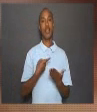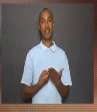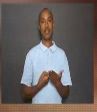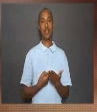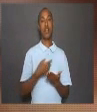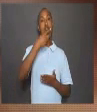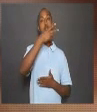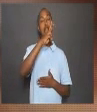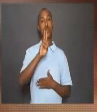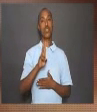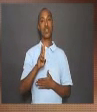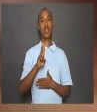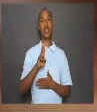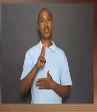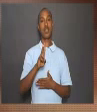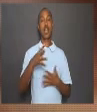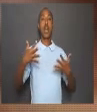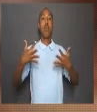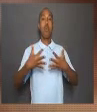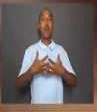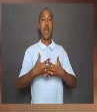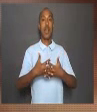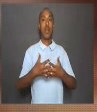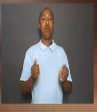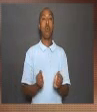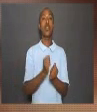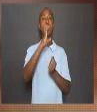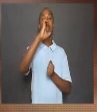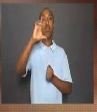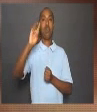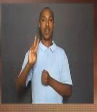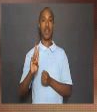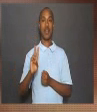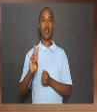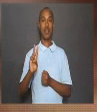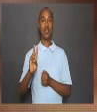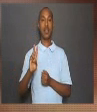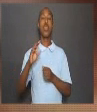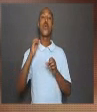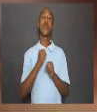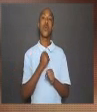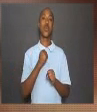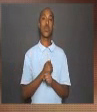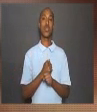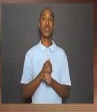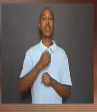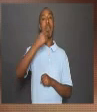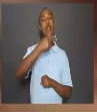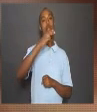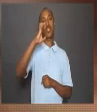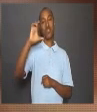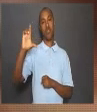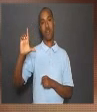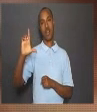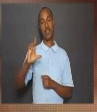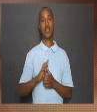Here, hydrogen combines with chlorine to produce